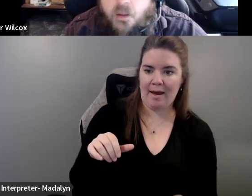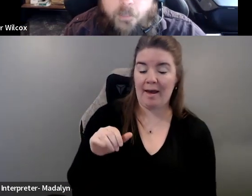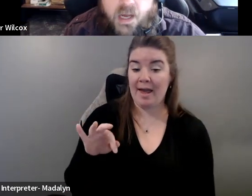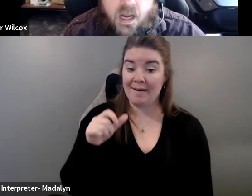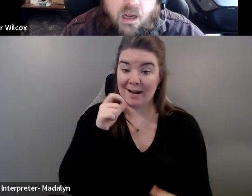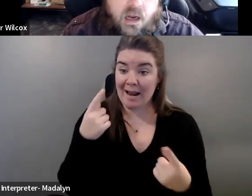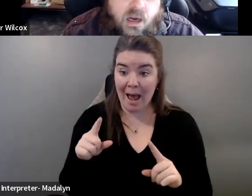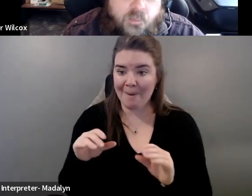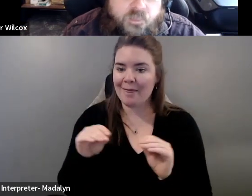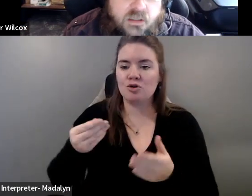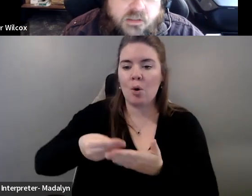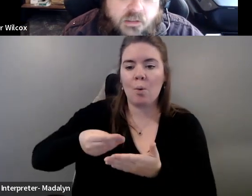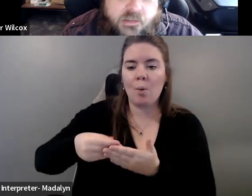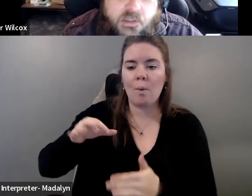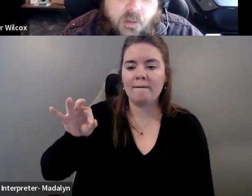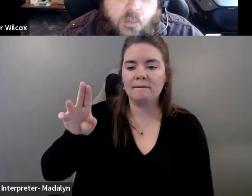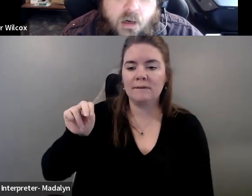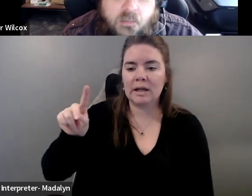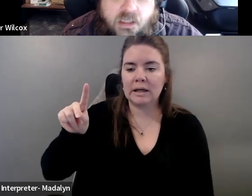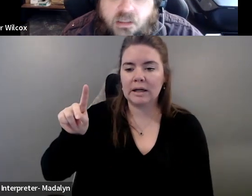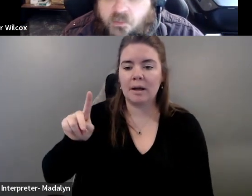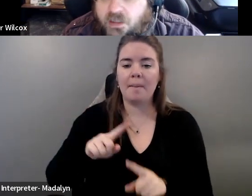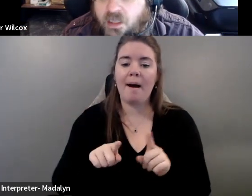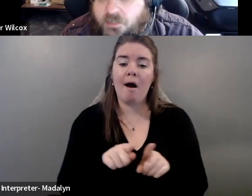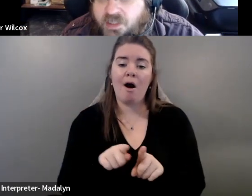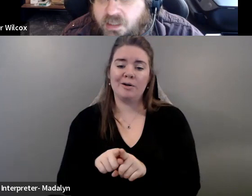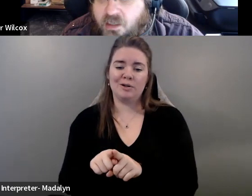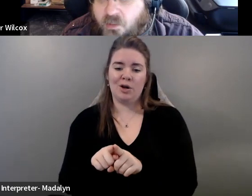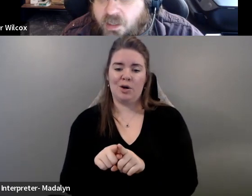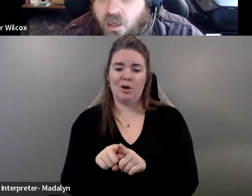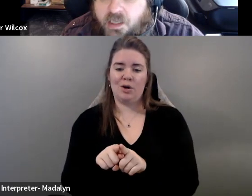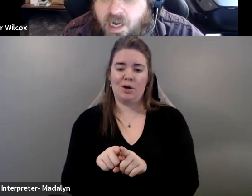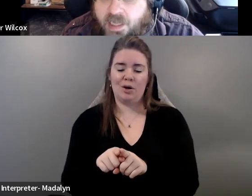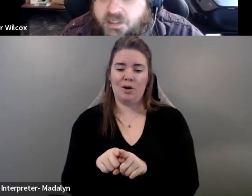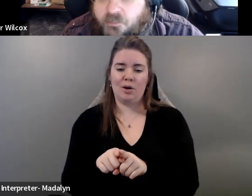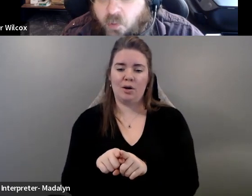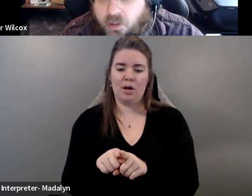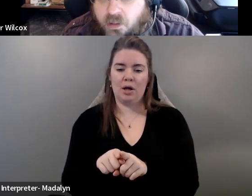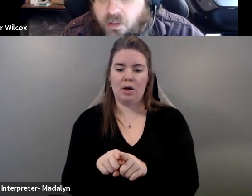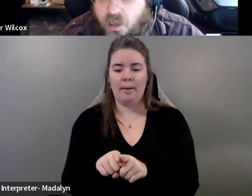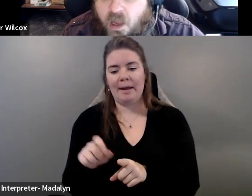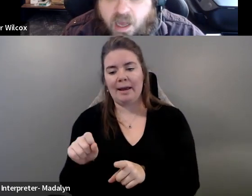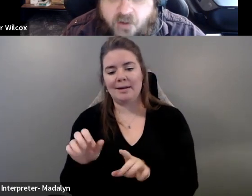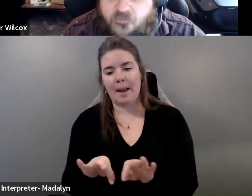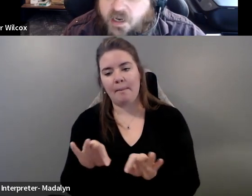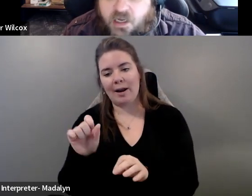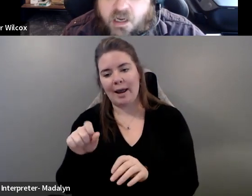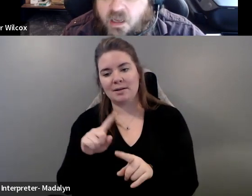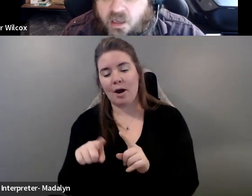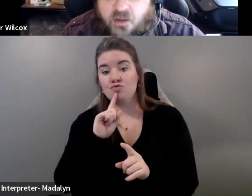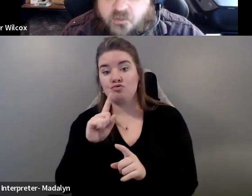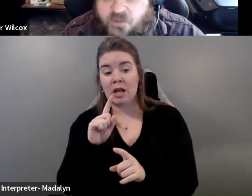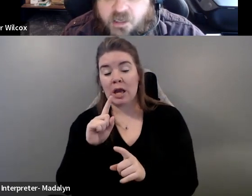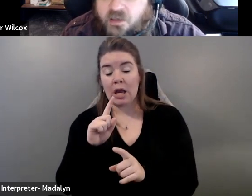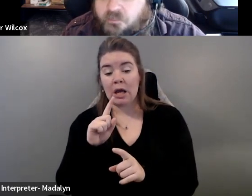funding. But there's also a small part of me that doesn't want that to be the takeaway. Yeah, it's important on a